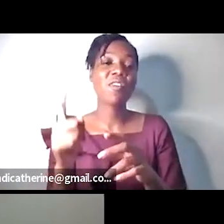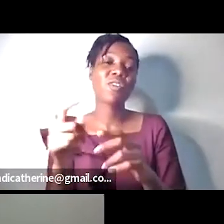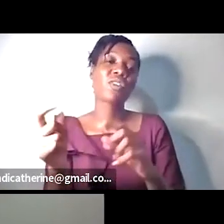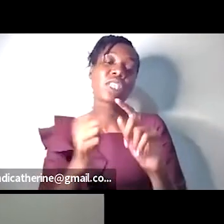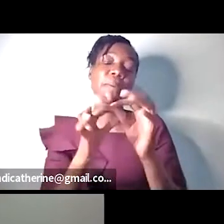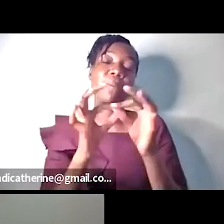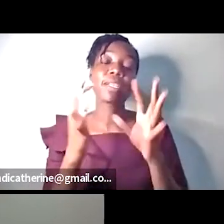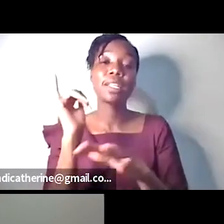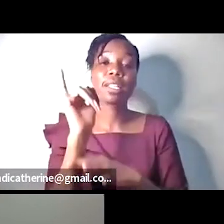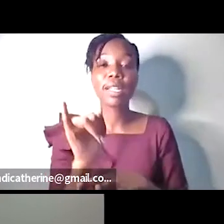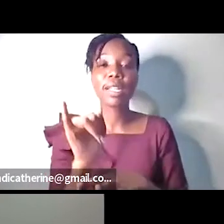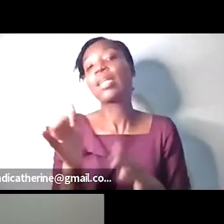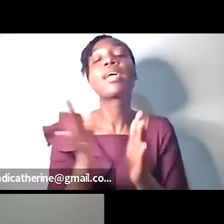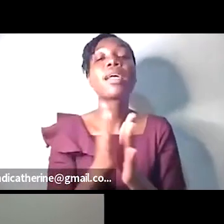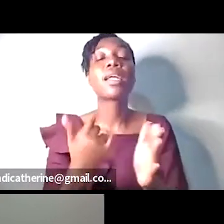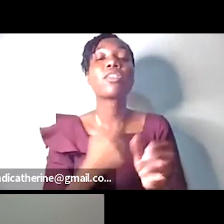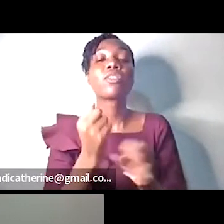how do we overcome imposter syndrome?